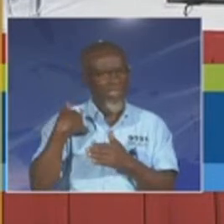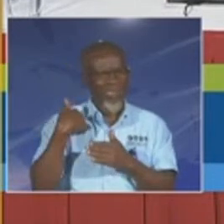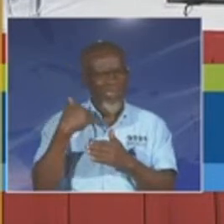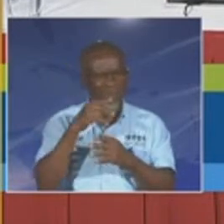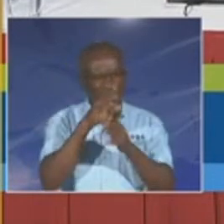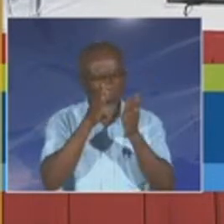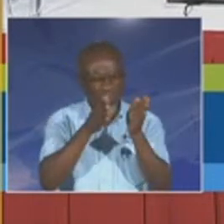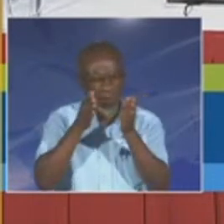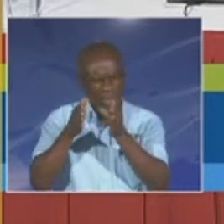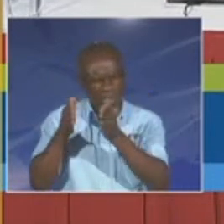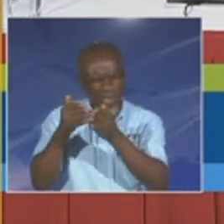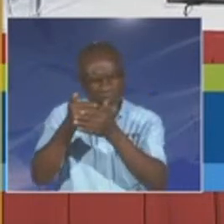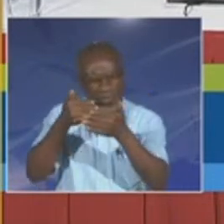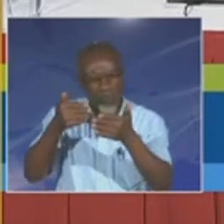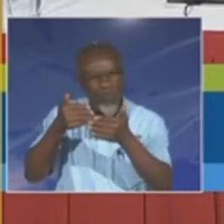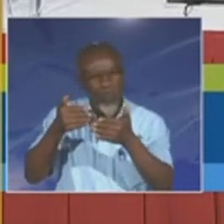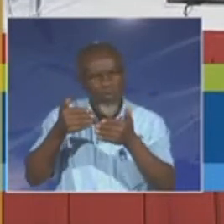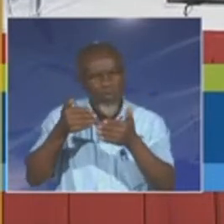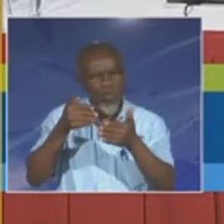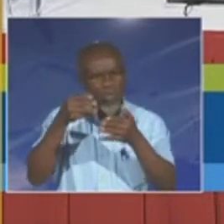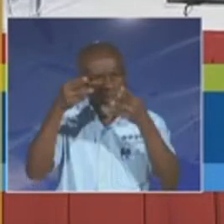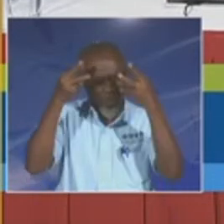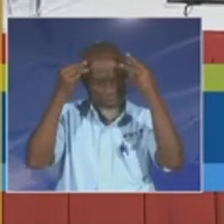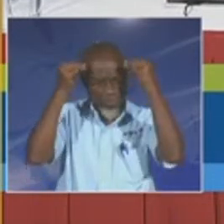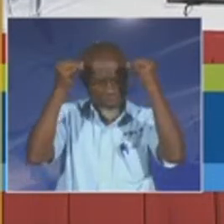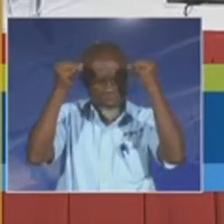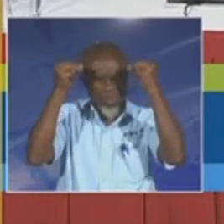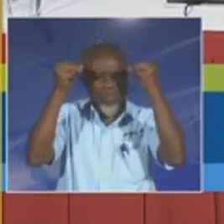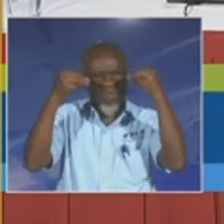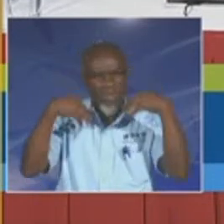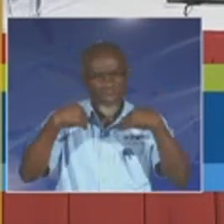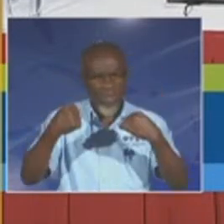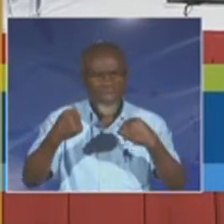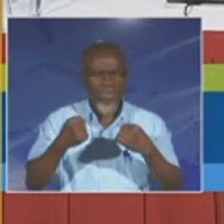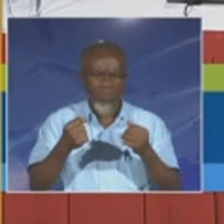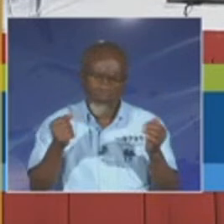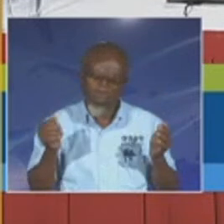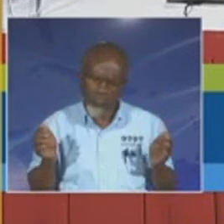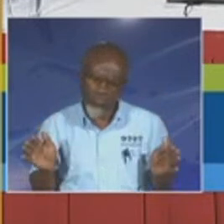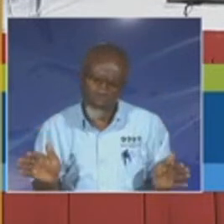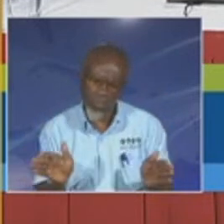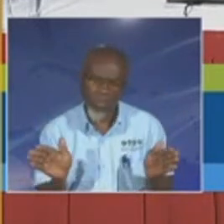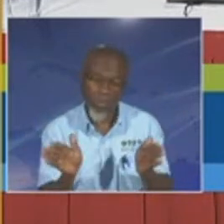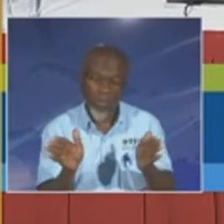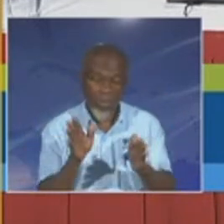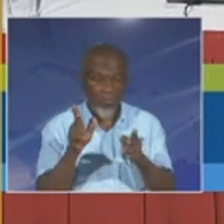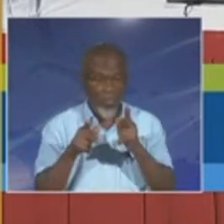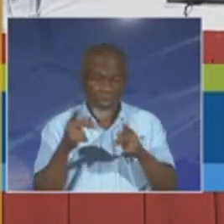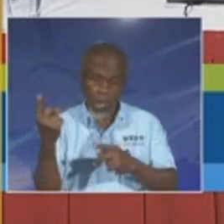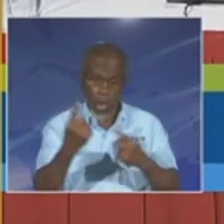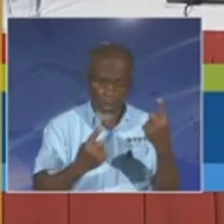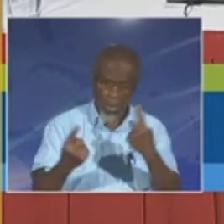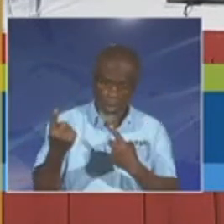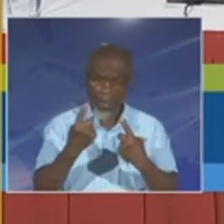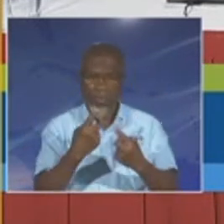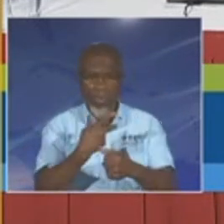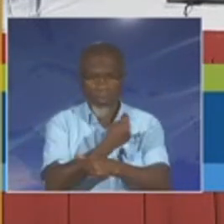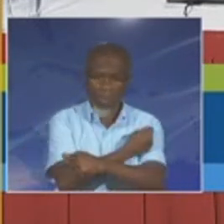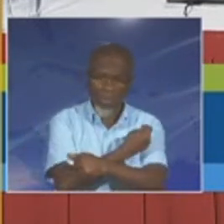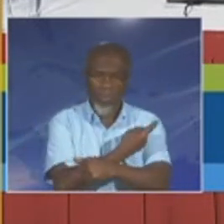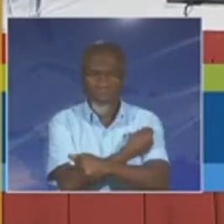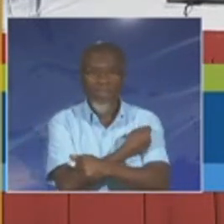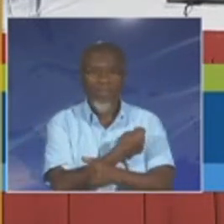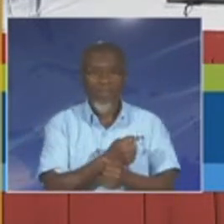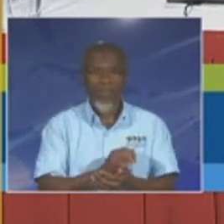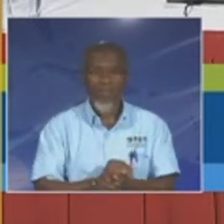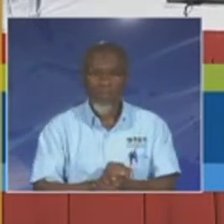in place on the ministry's side to help encourage vaccination and to get people vaccinated. But